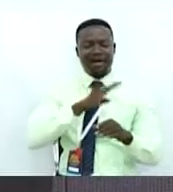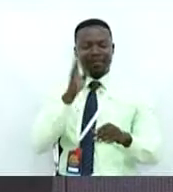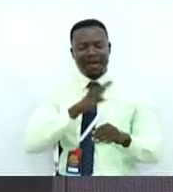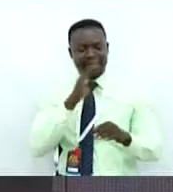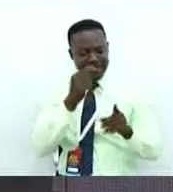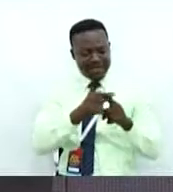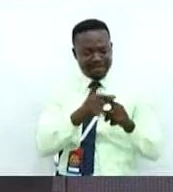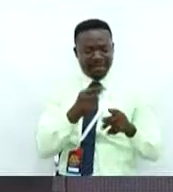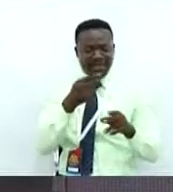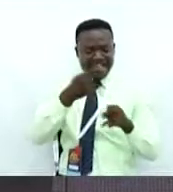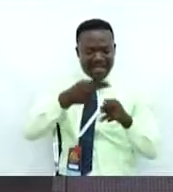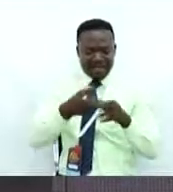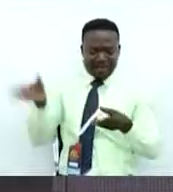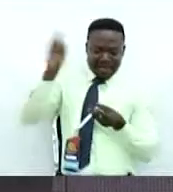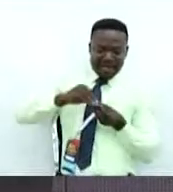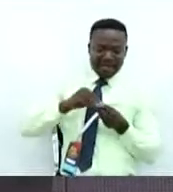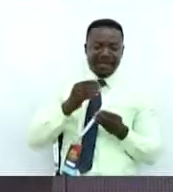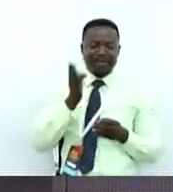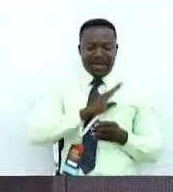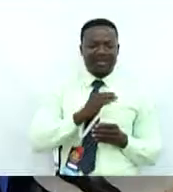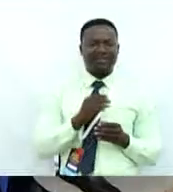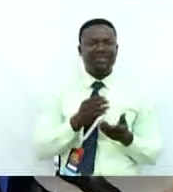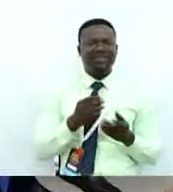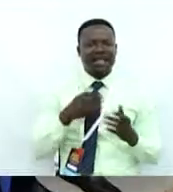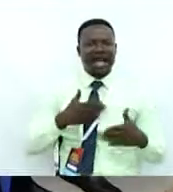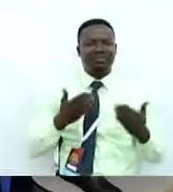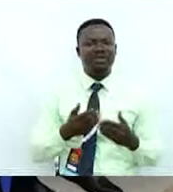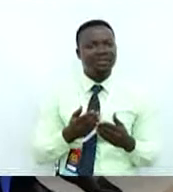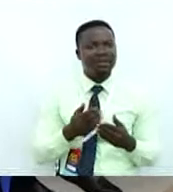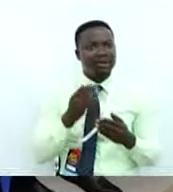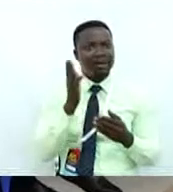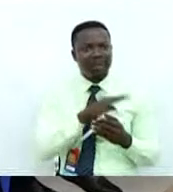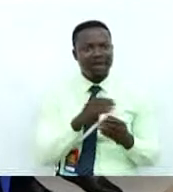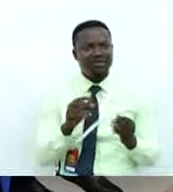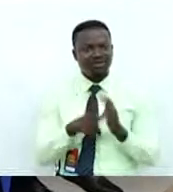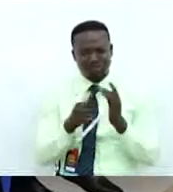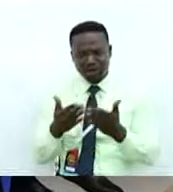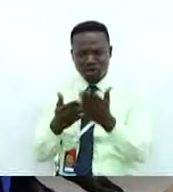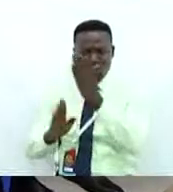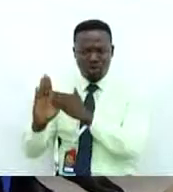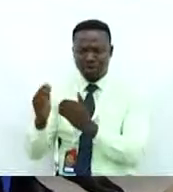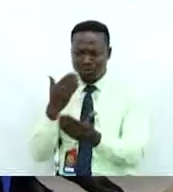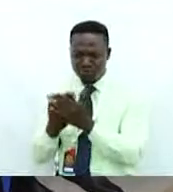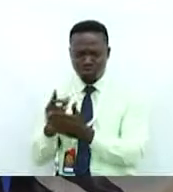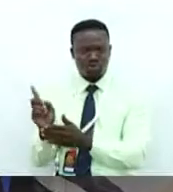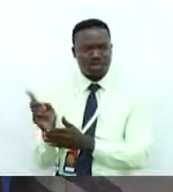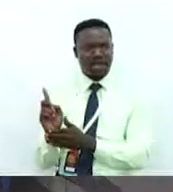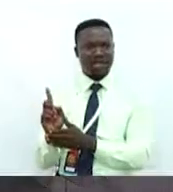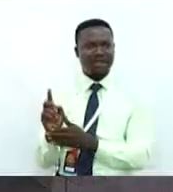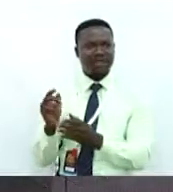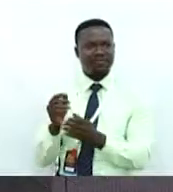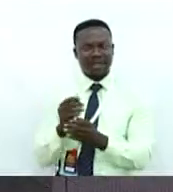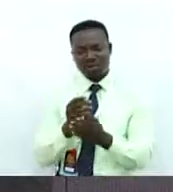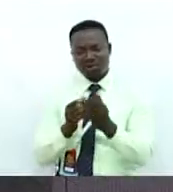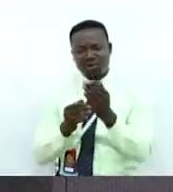so name. So what is the place of goodness? Where has the word placed God? The word is pushing God